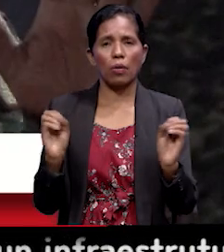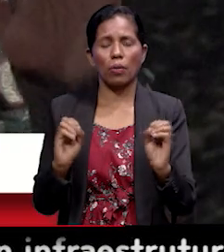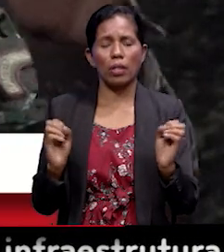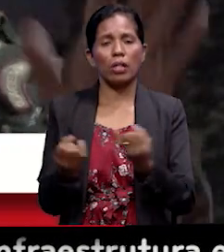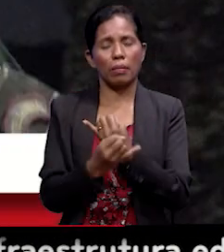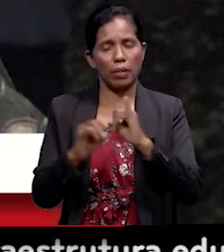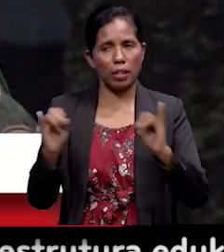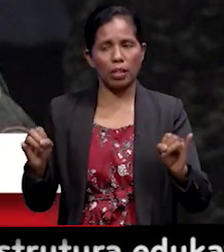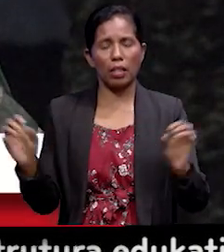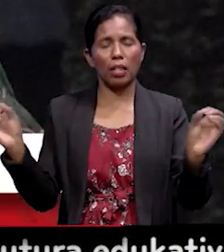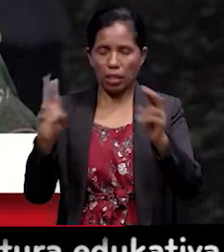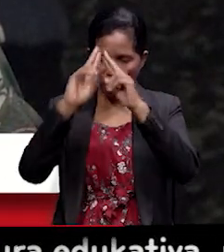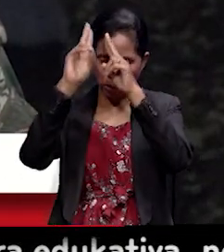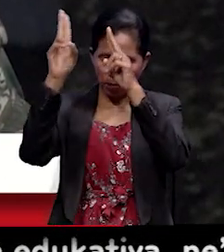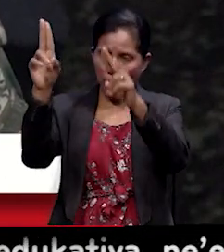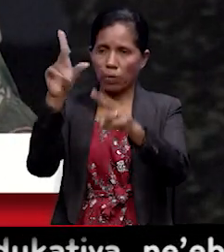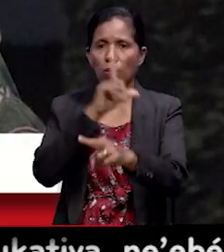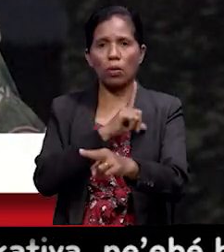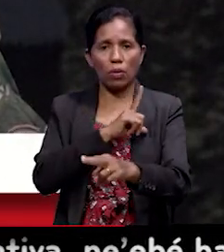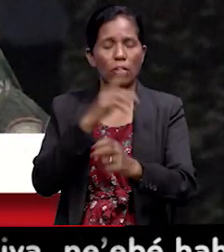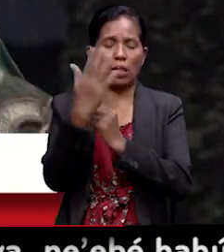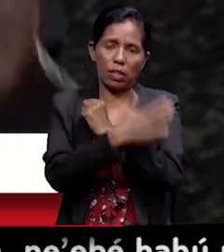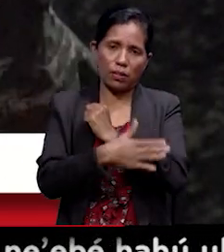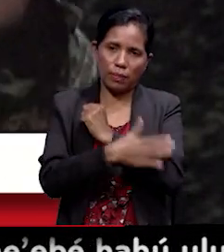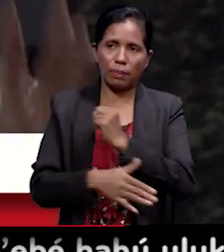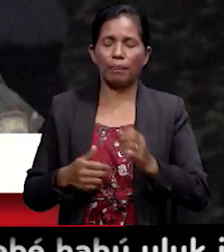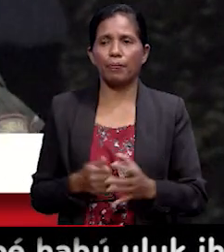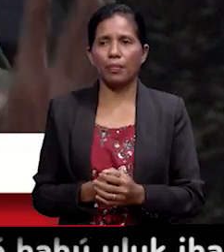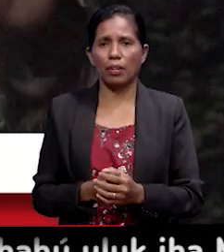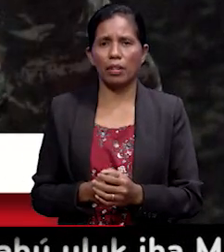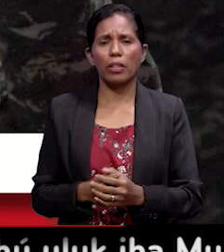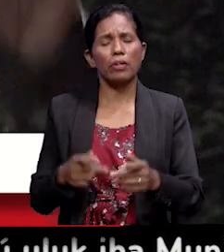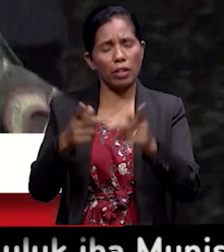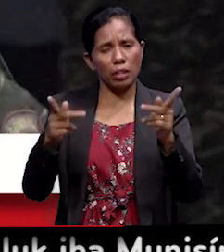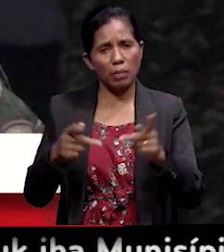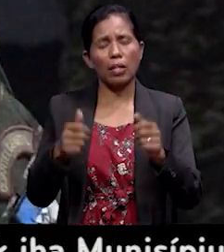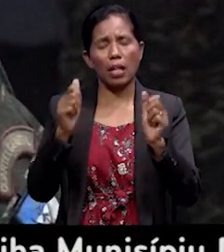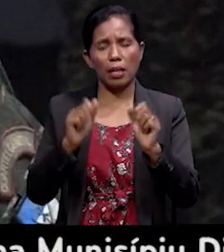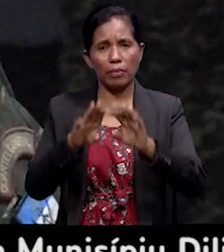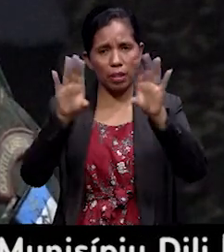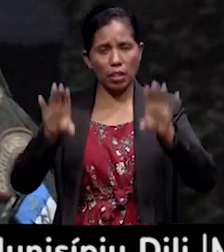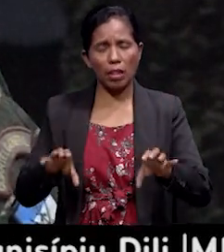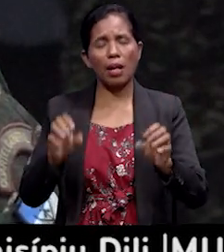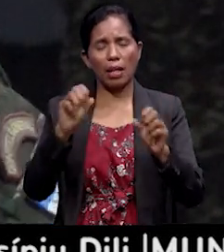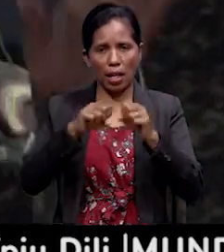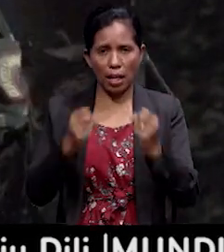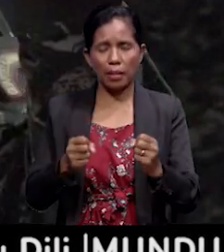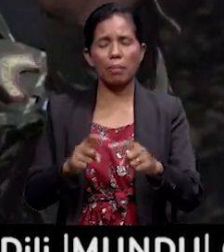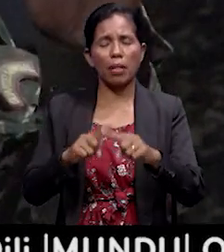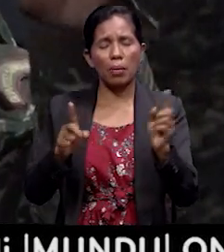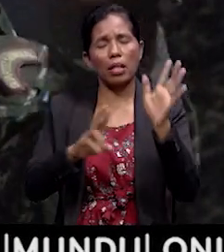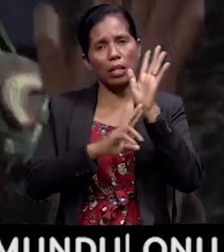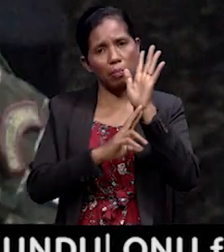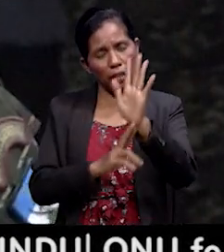respeta símbolo na sao nimi. Palaka ni mabele a, mas representa cuatro. Representa